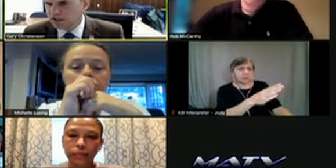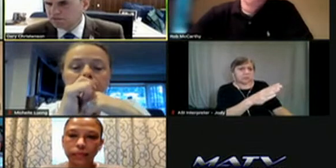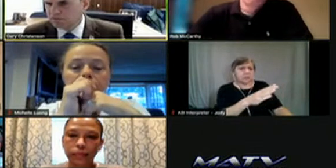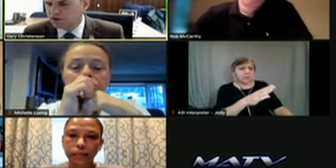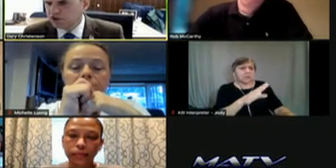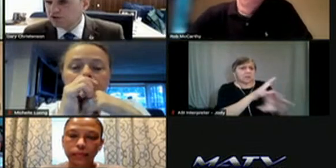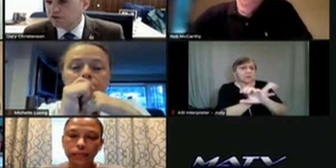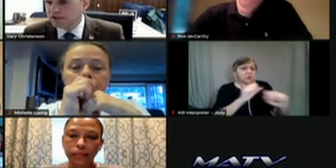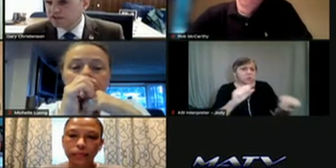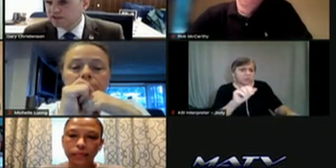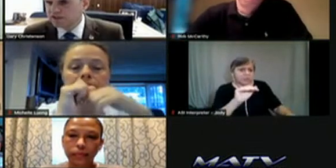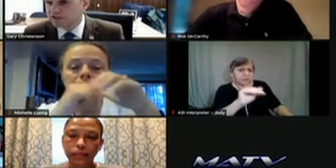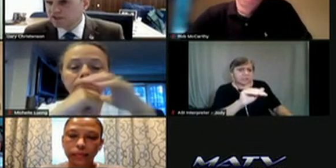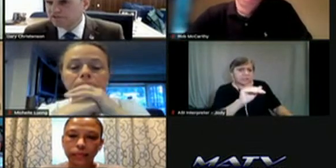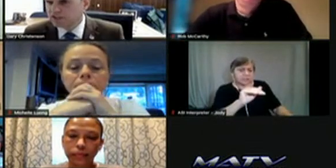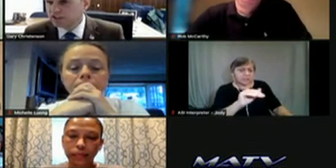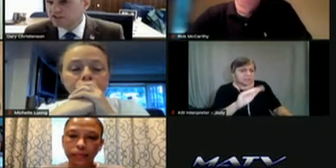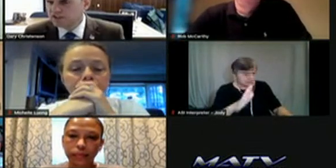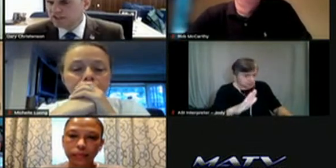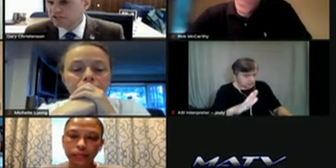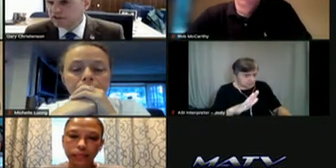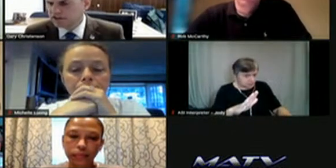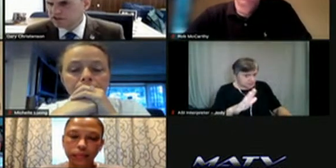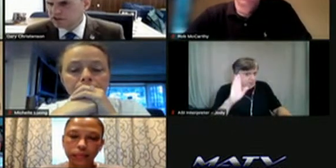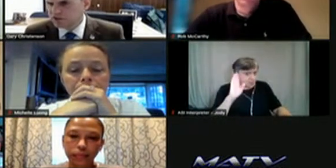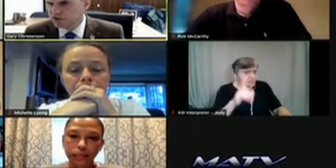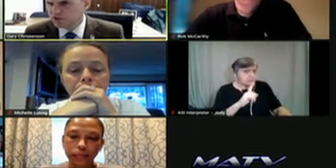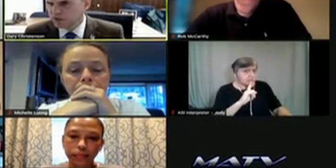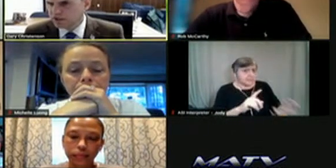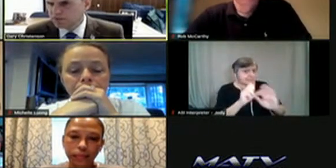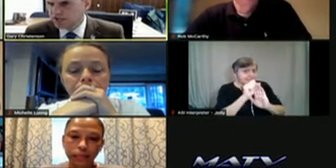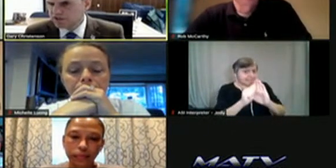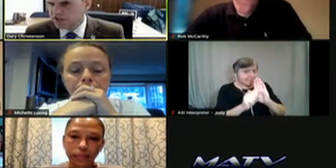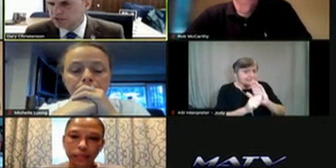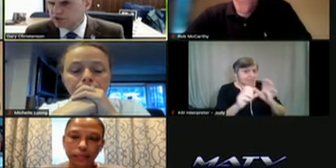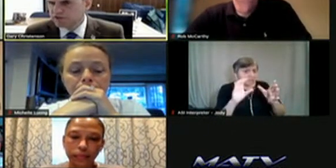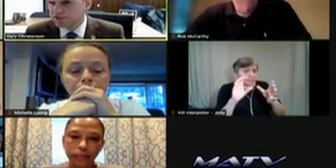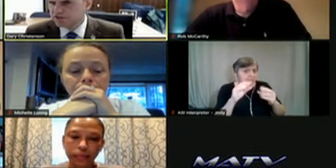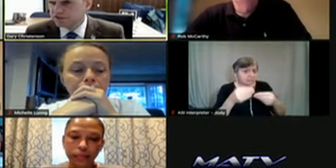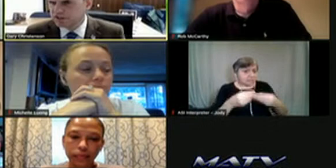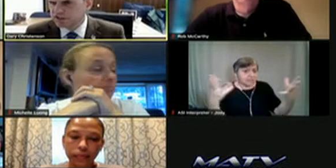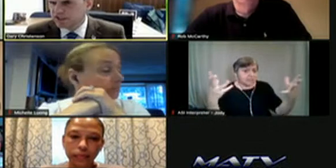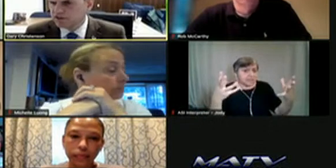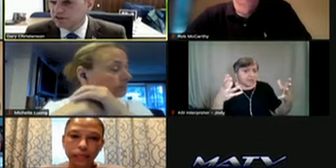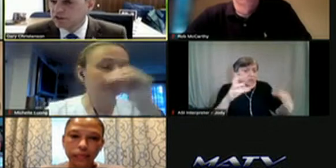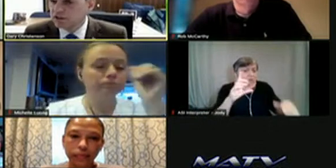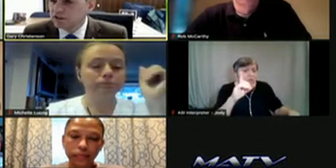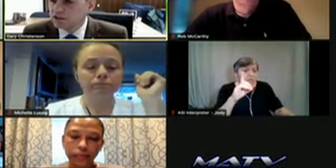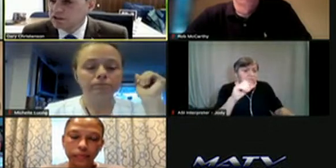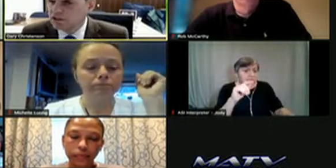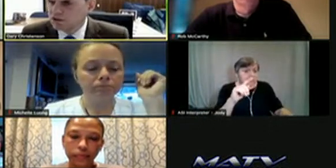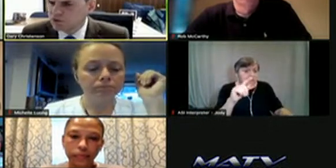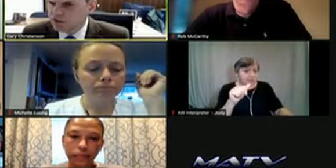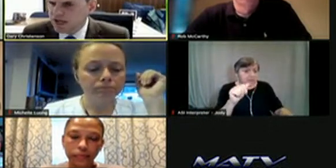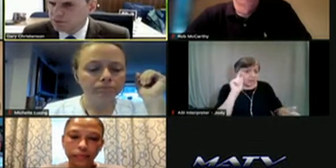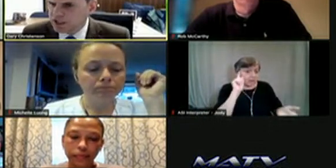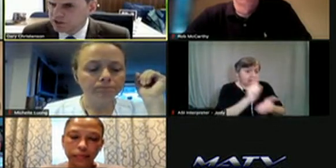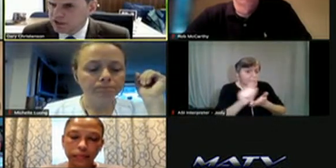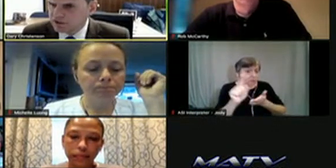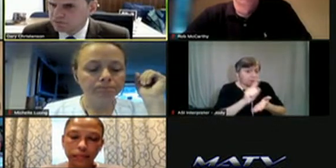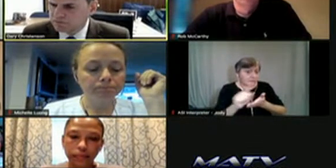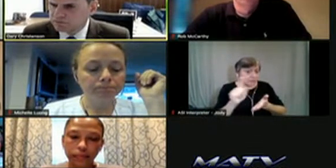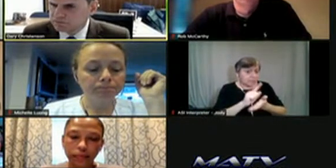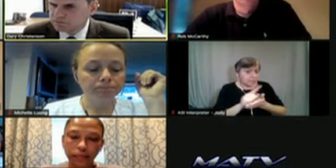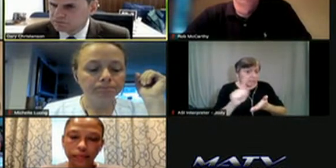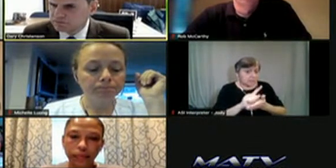but on your end, is the state releasing data? I thought it was on a weekly basis. How are you receiving the data on what's happening